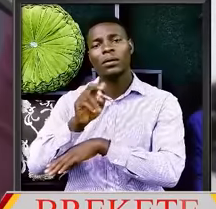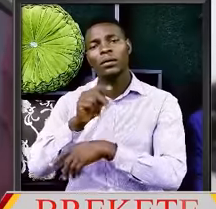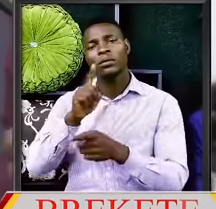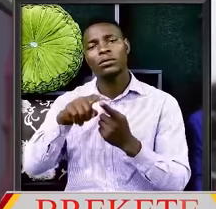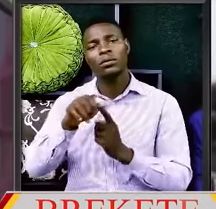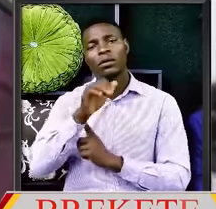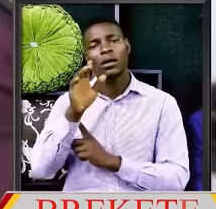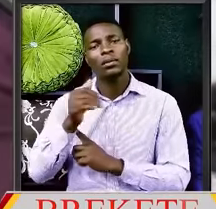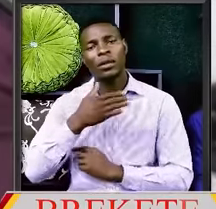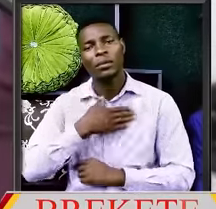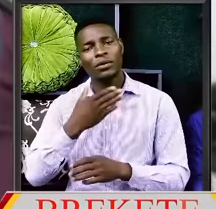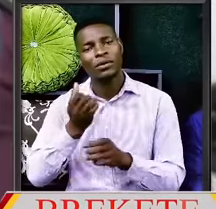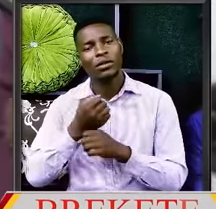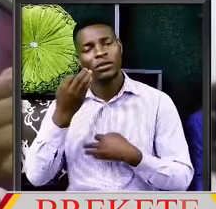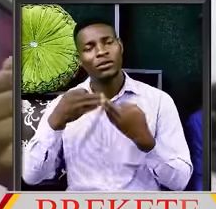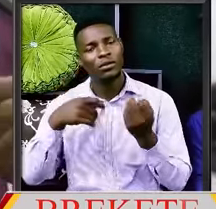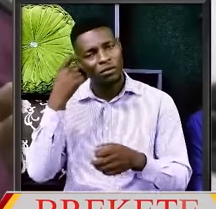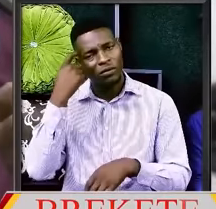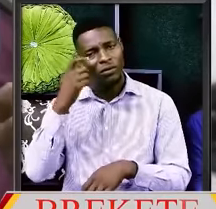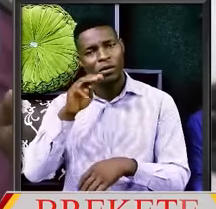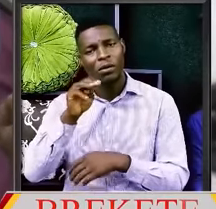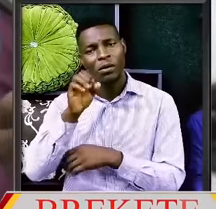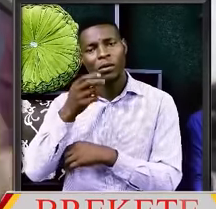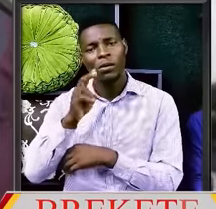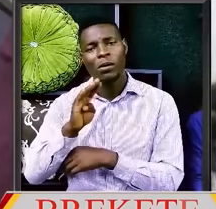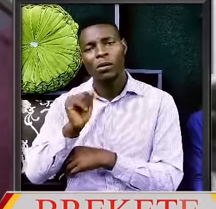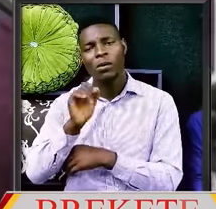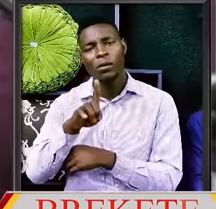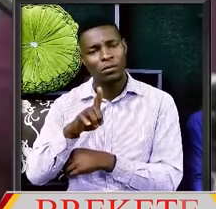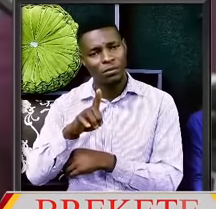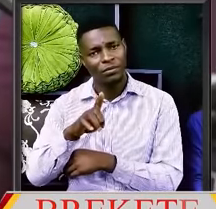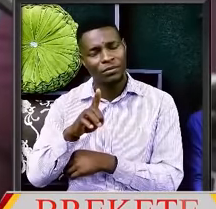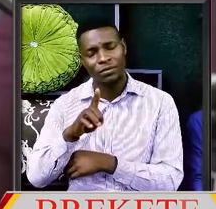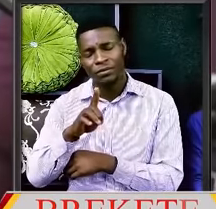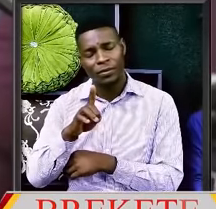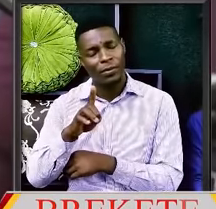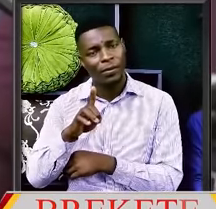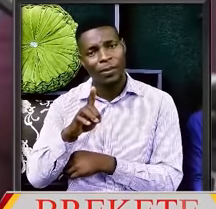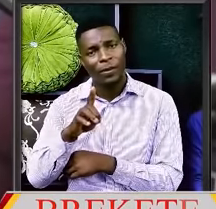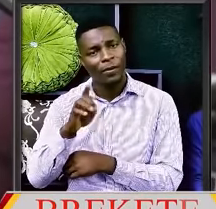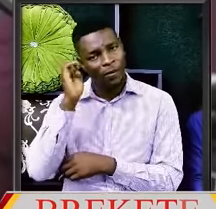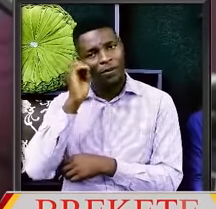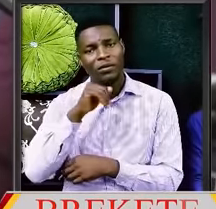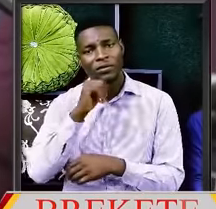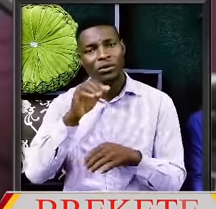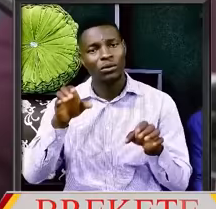get justice for his son. And even though she's not doing anything, she's just there.